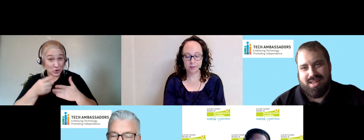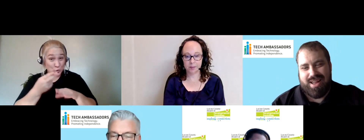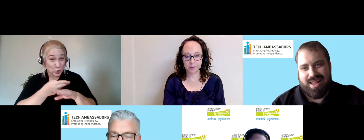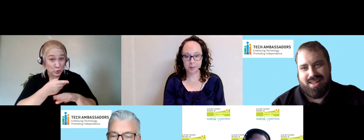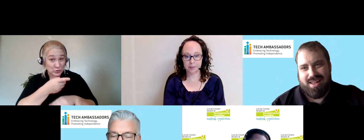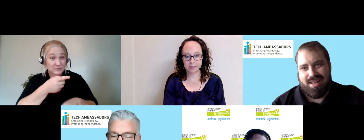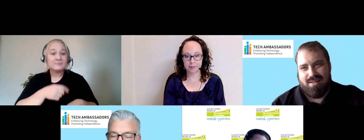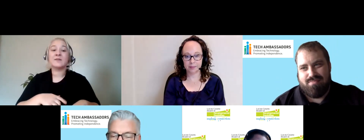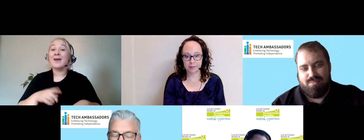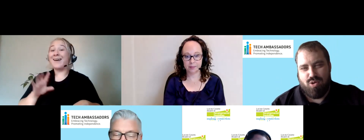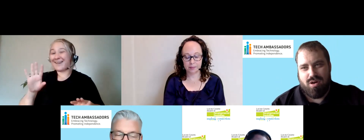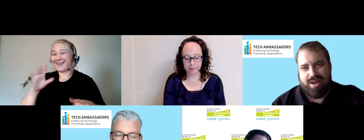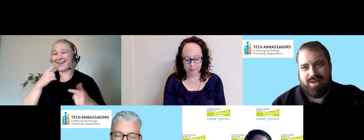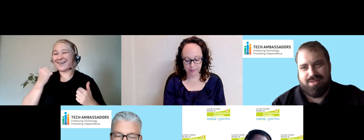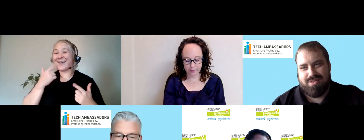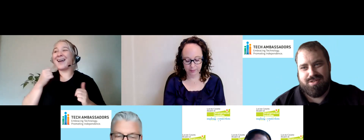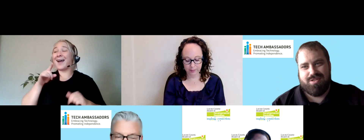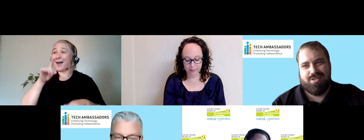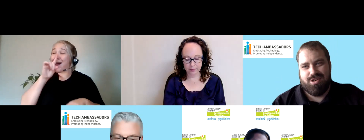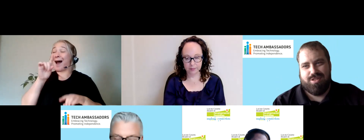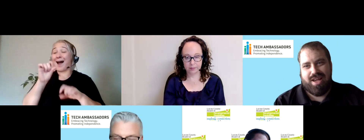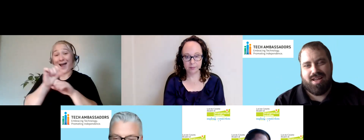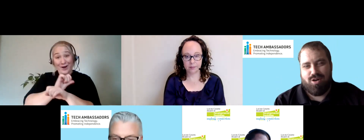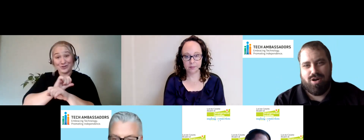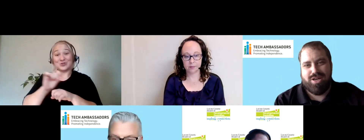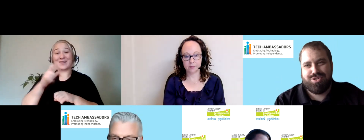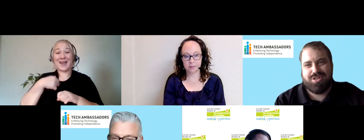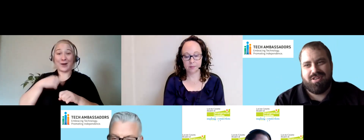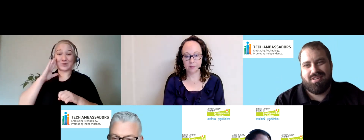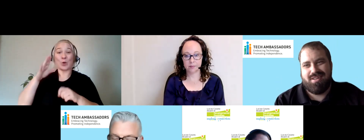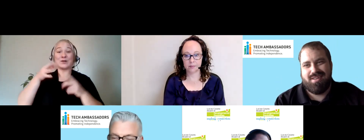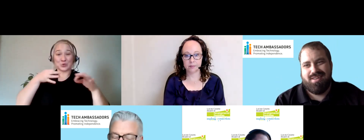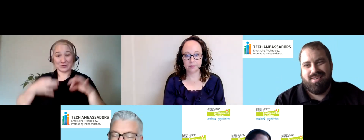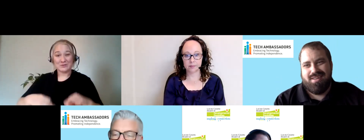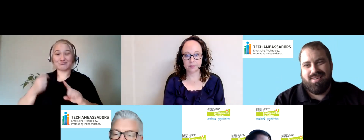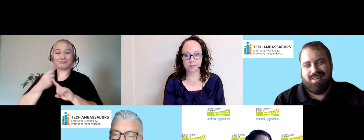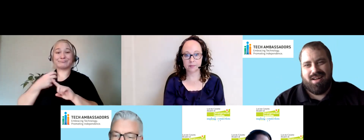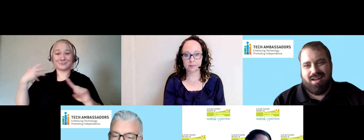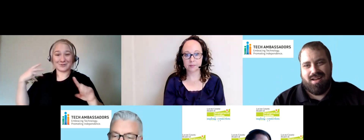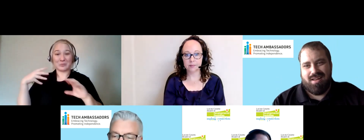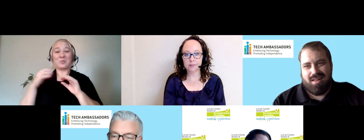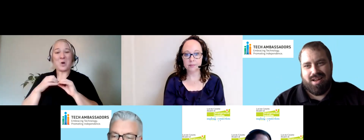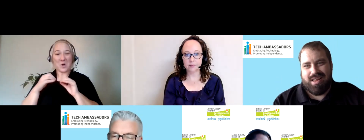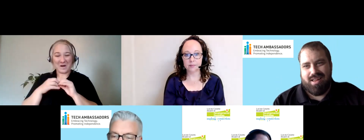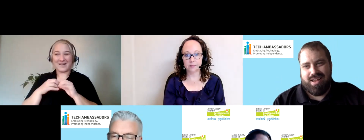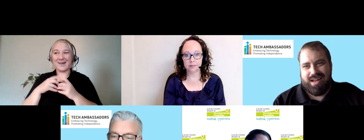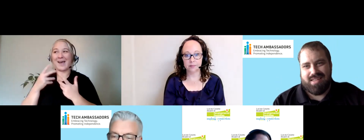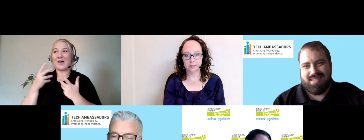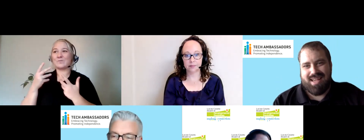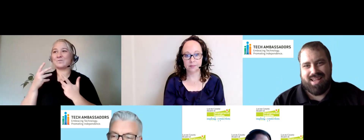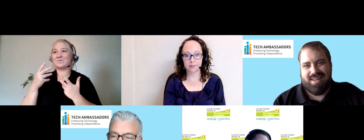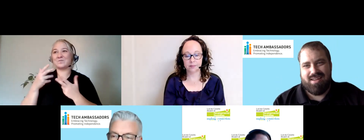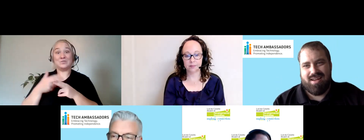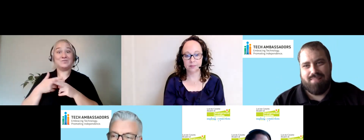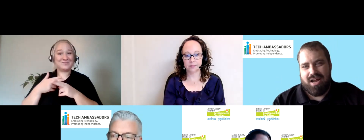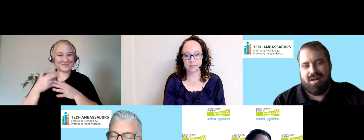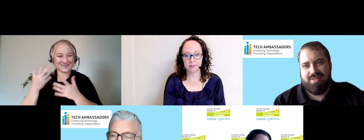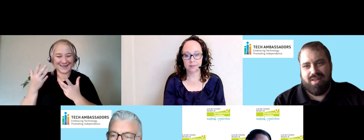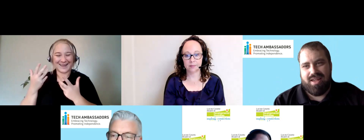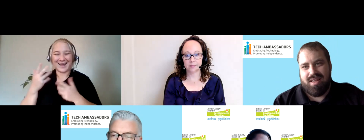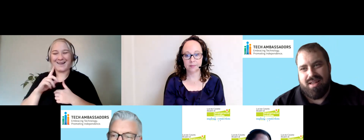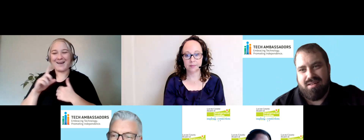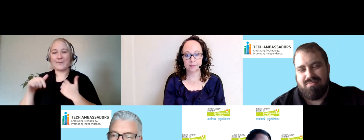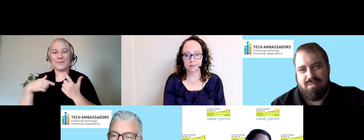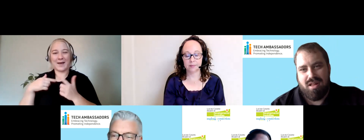was going to get more into that question like in a second